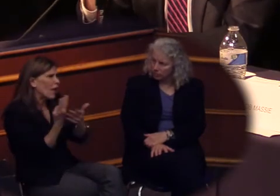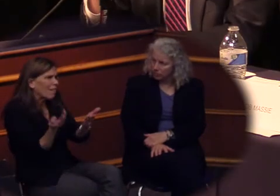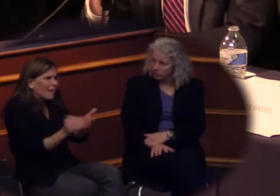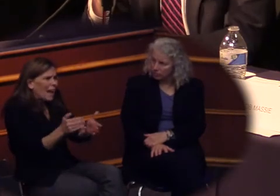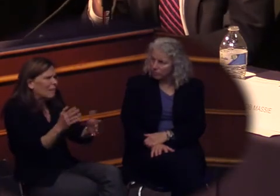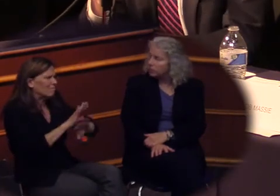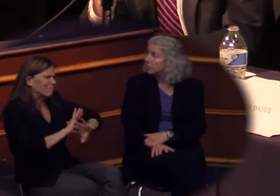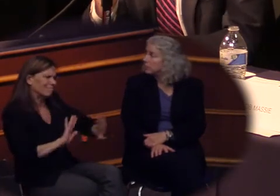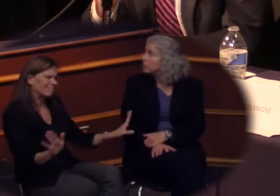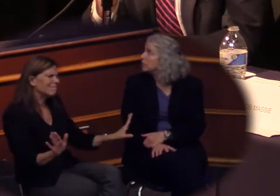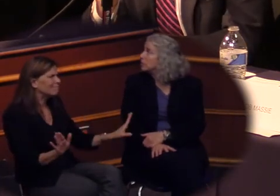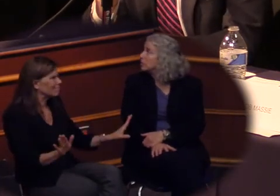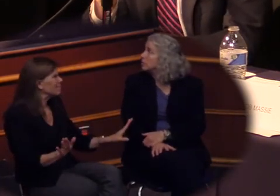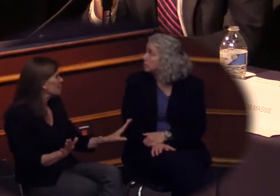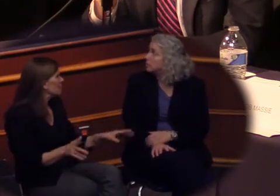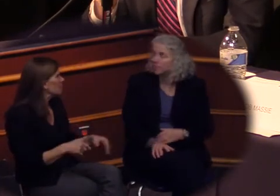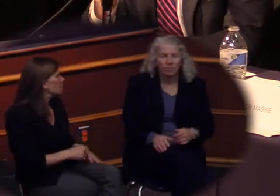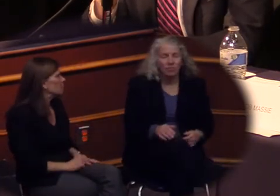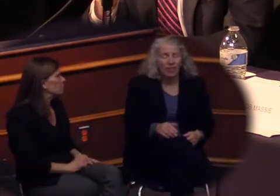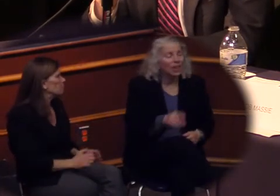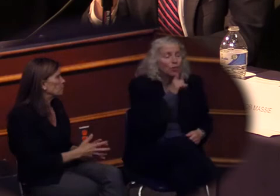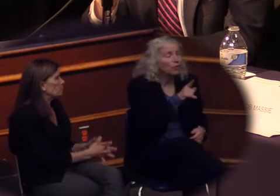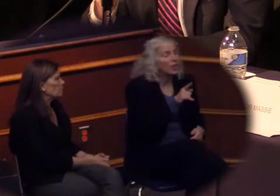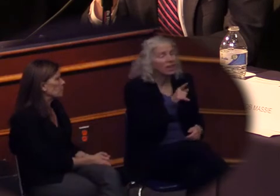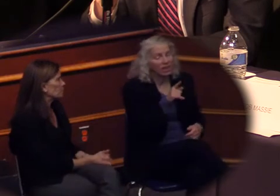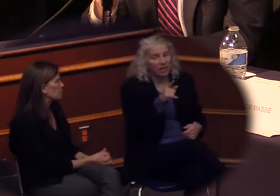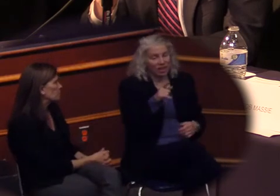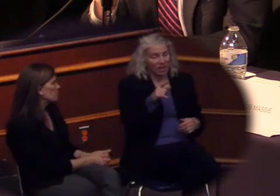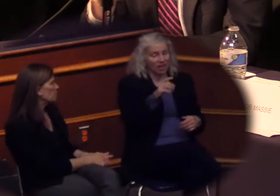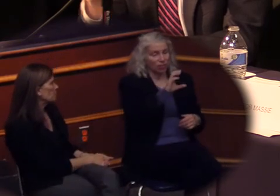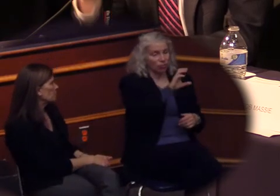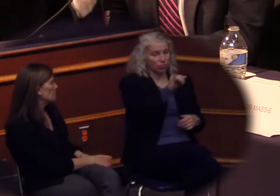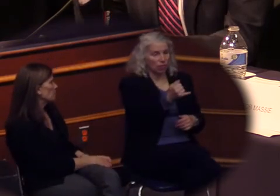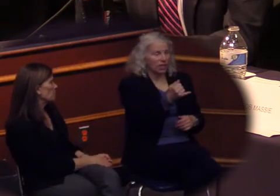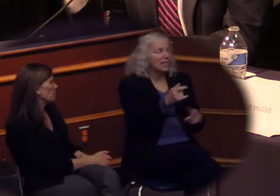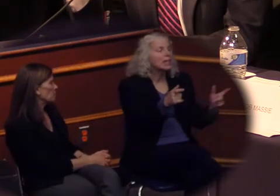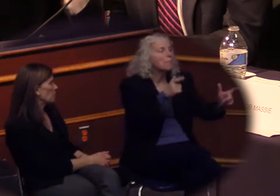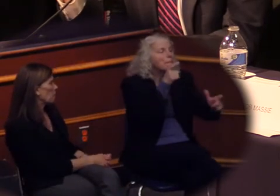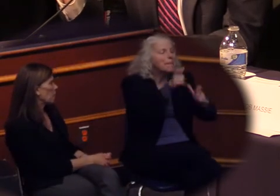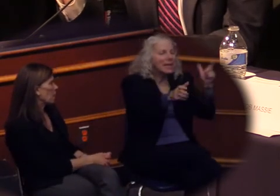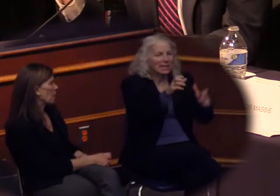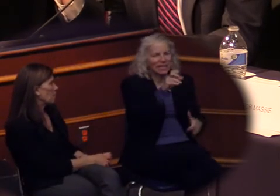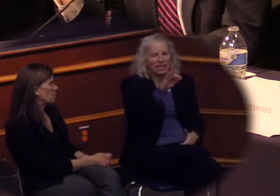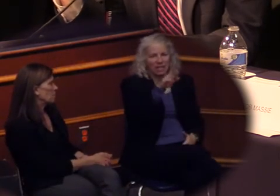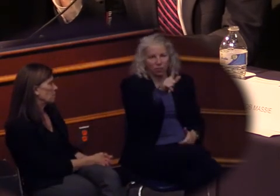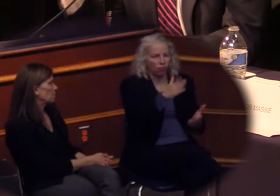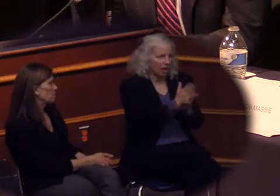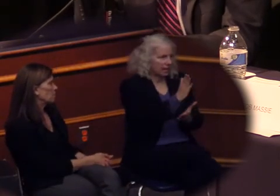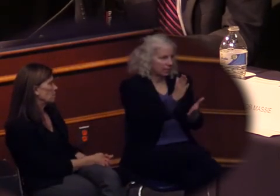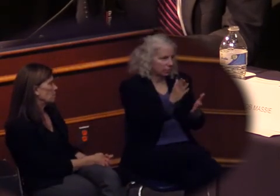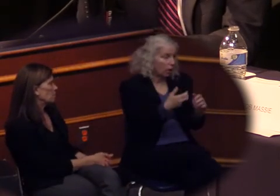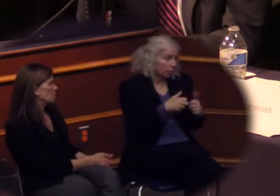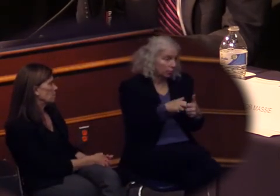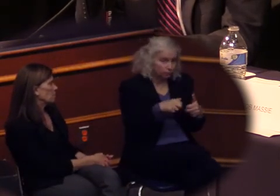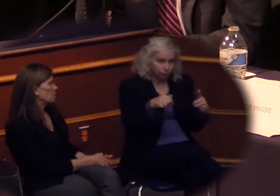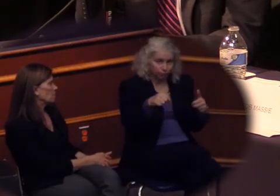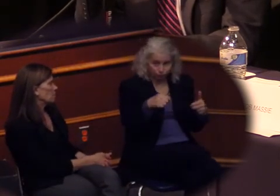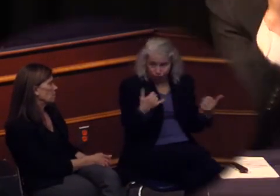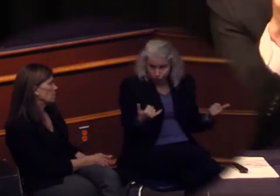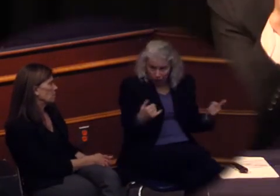I think this is the biggest civil rights issue of our time. Our criminal justice system is